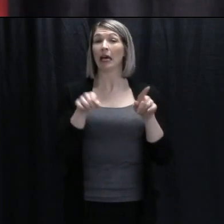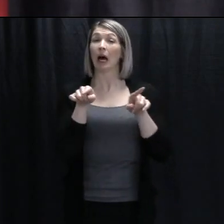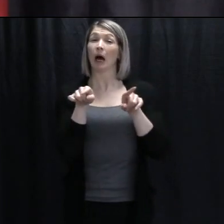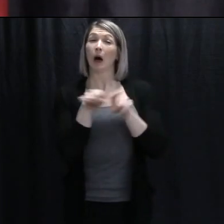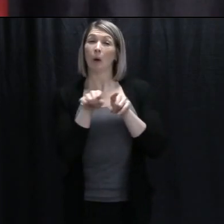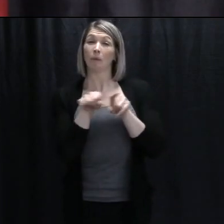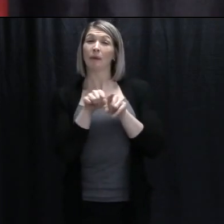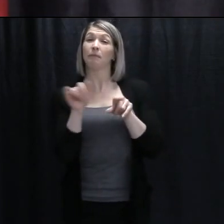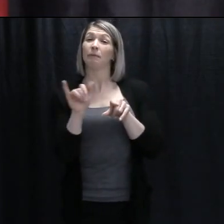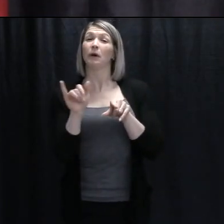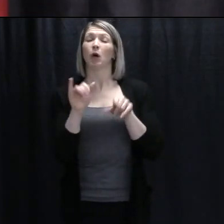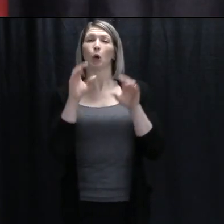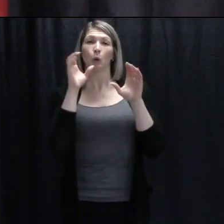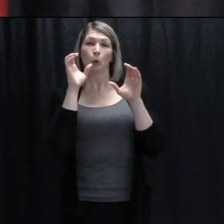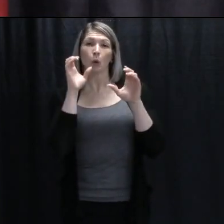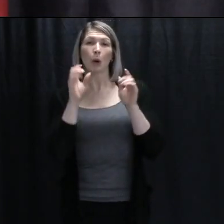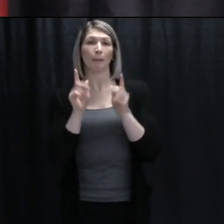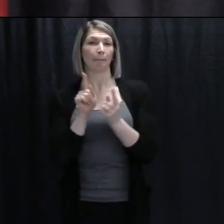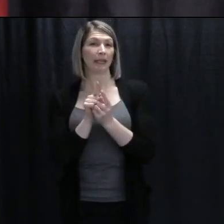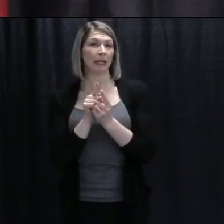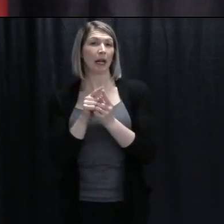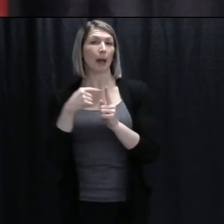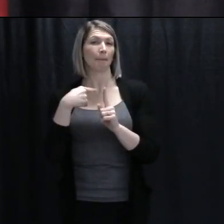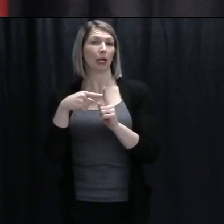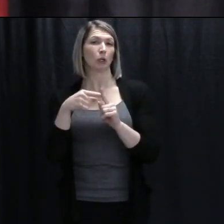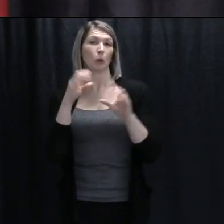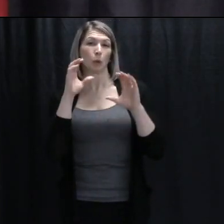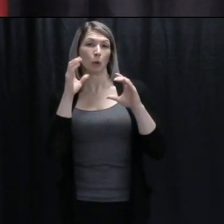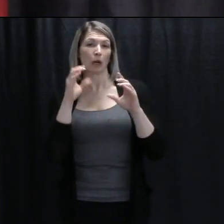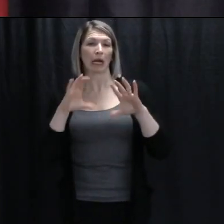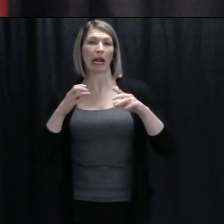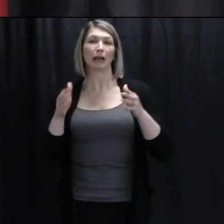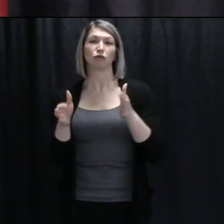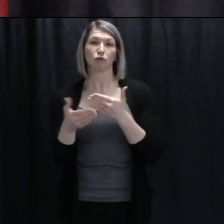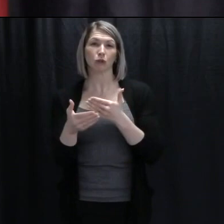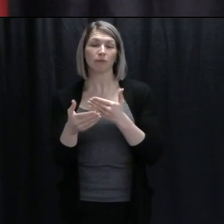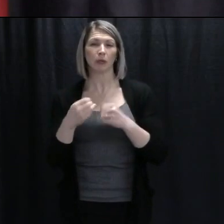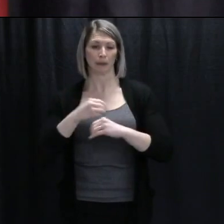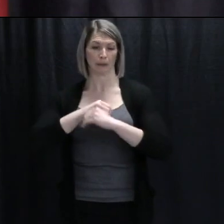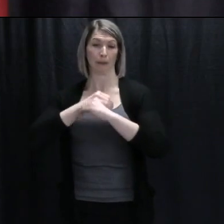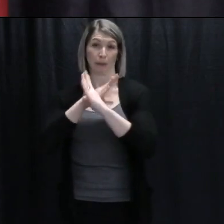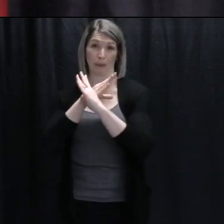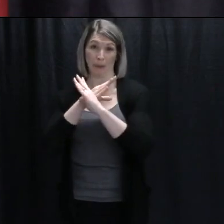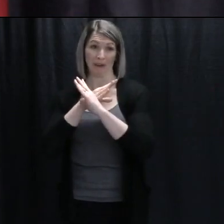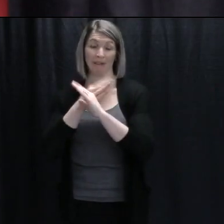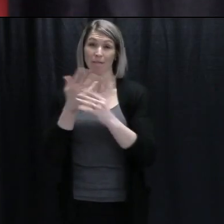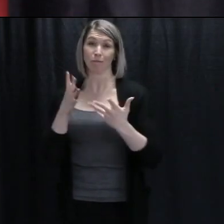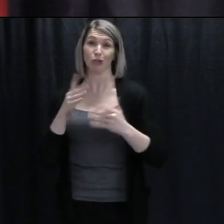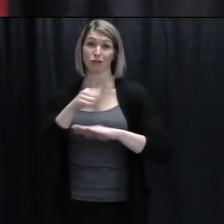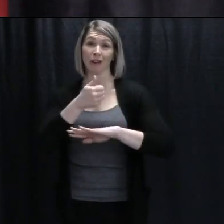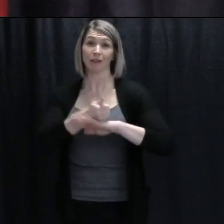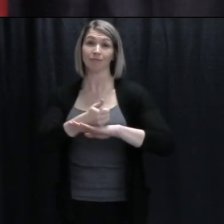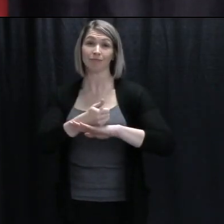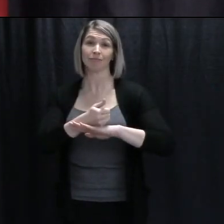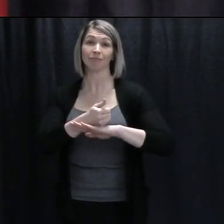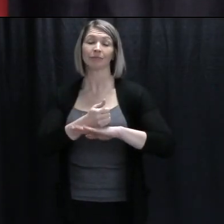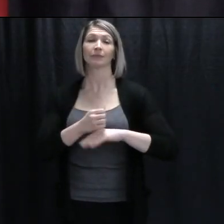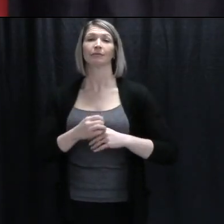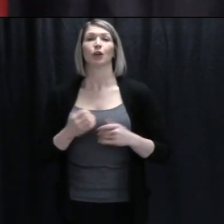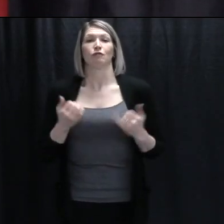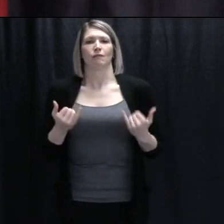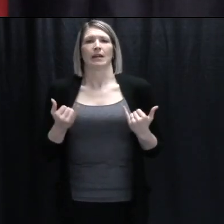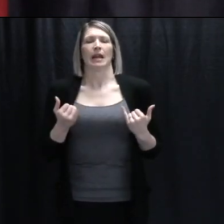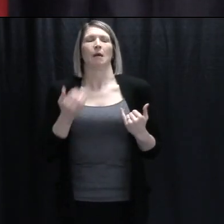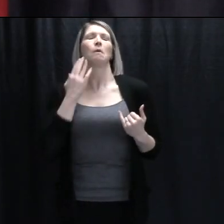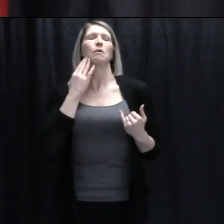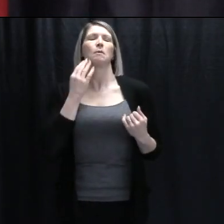Meet, a video conferencing tool. We appreciate that students will want to know what their current standing is at